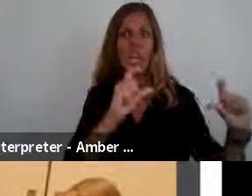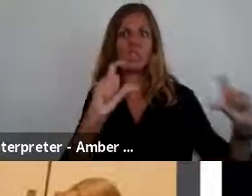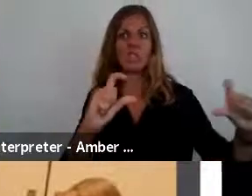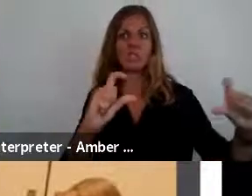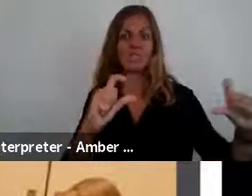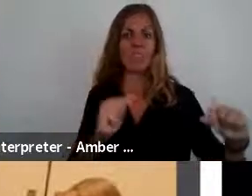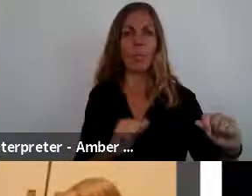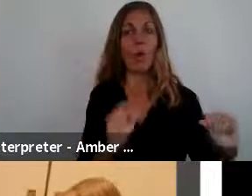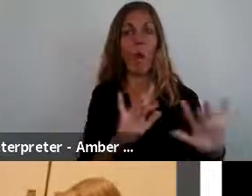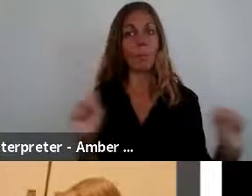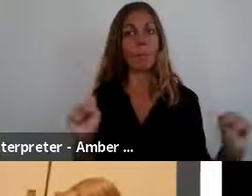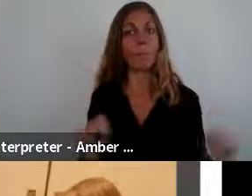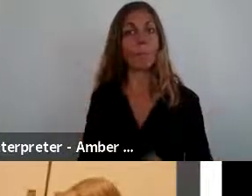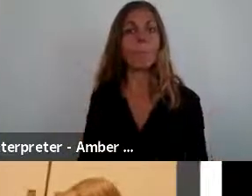video.